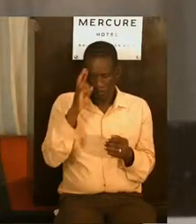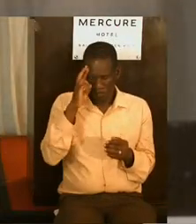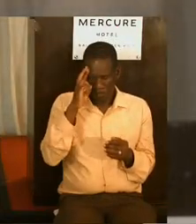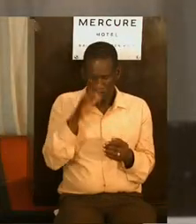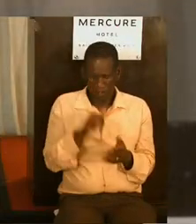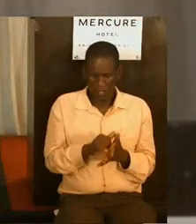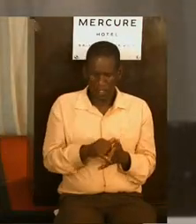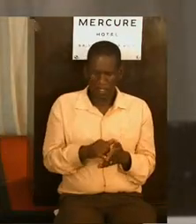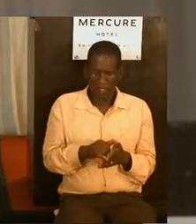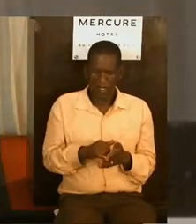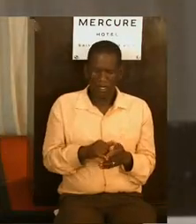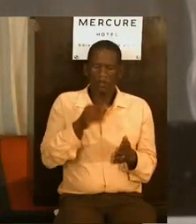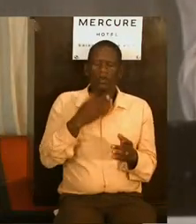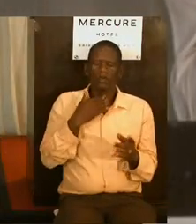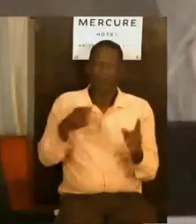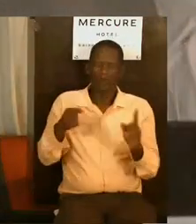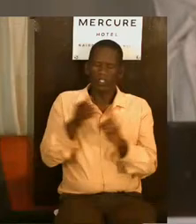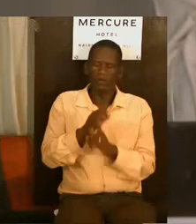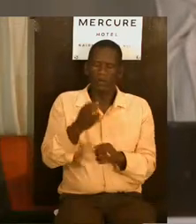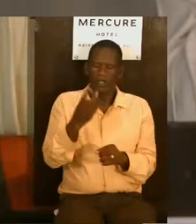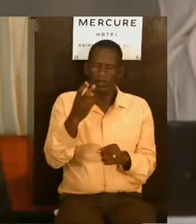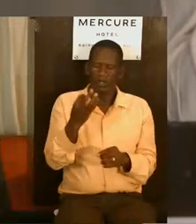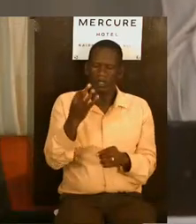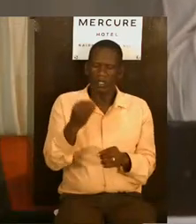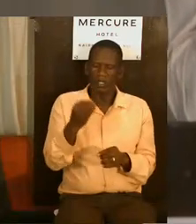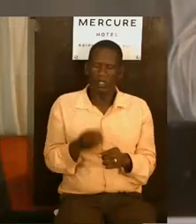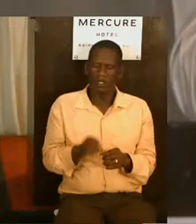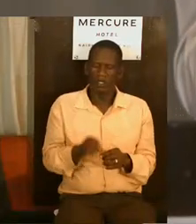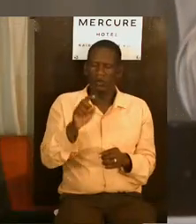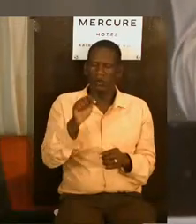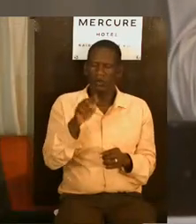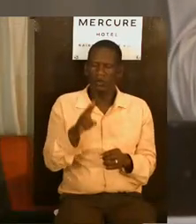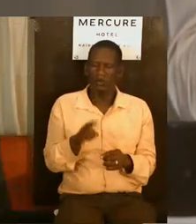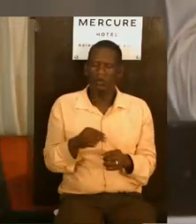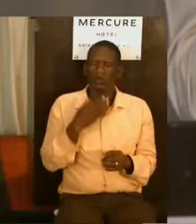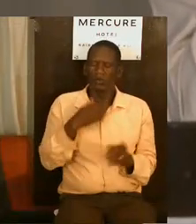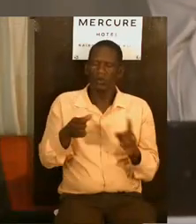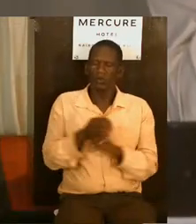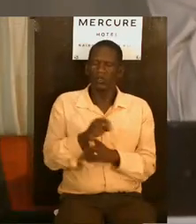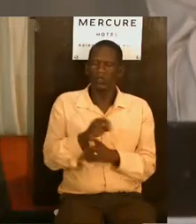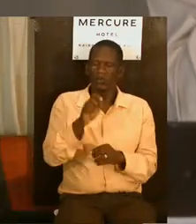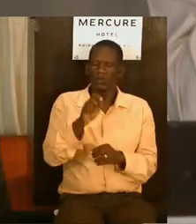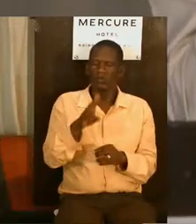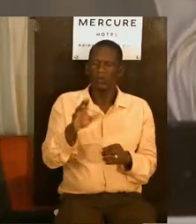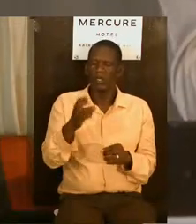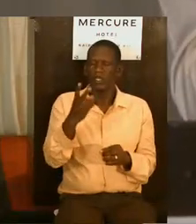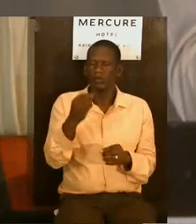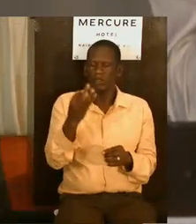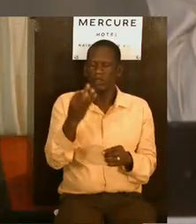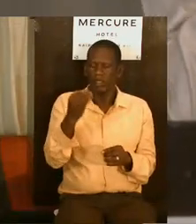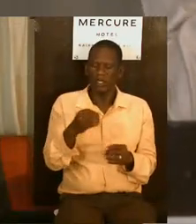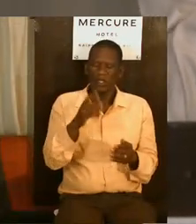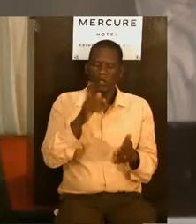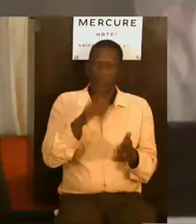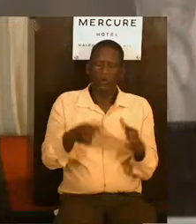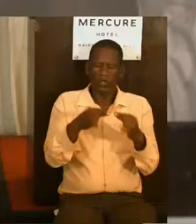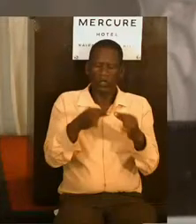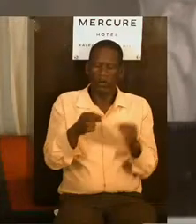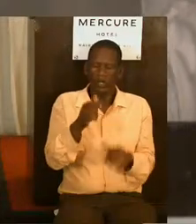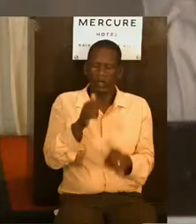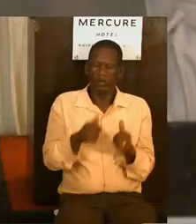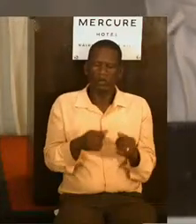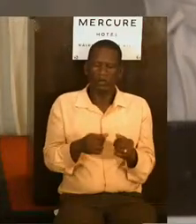what do you want to achieve by 2030 utu and what was the phrase and buyer to look what my